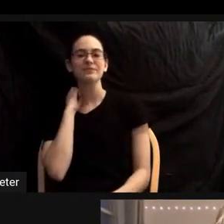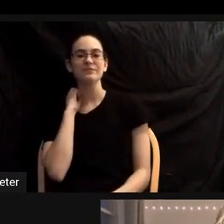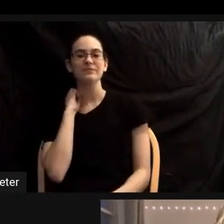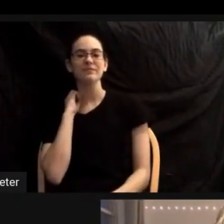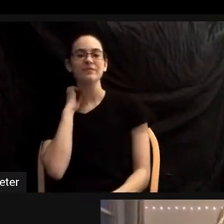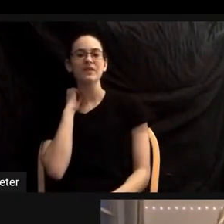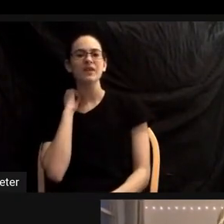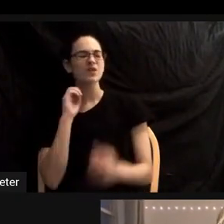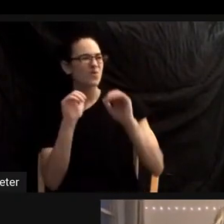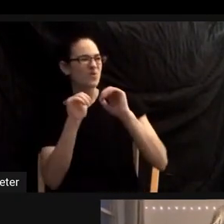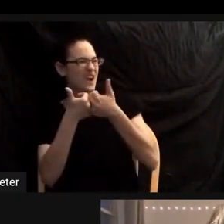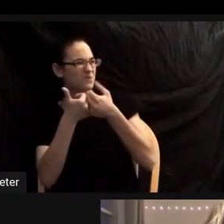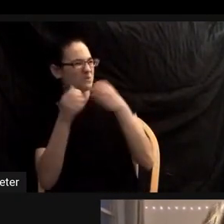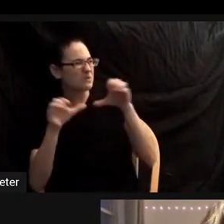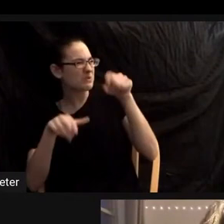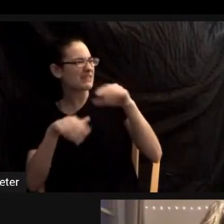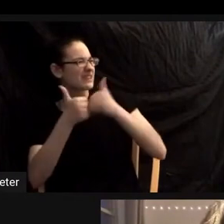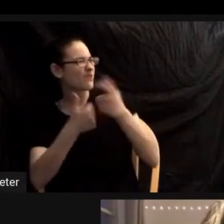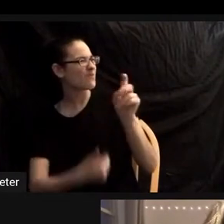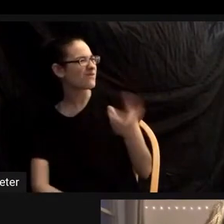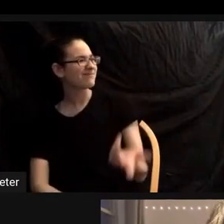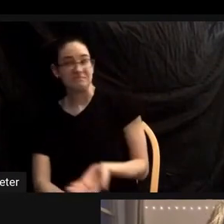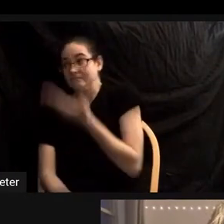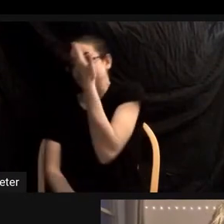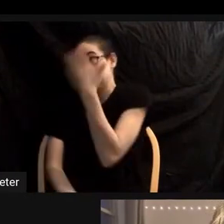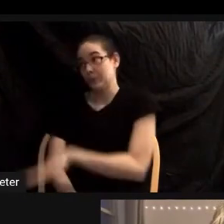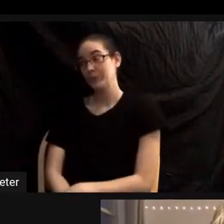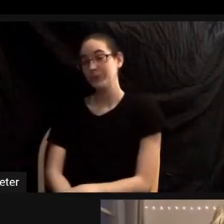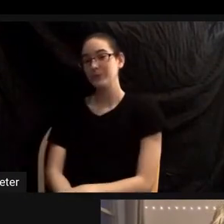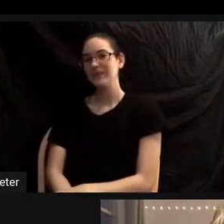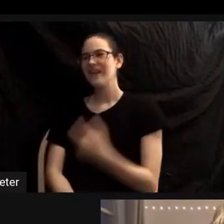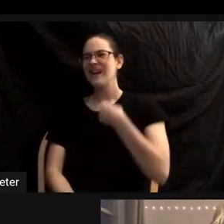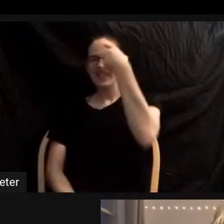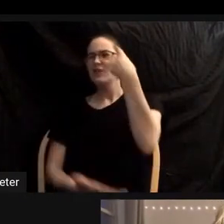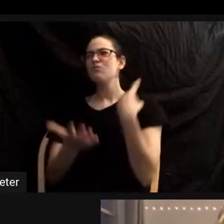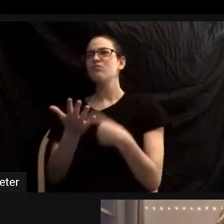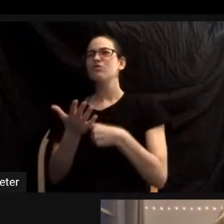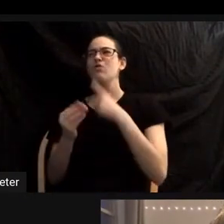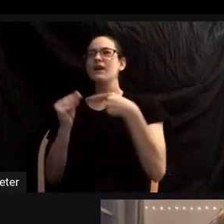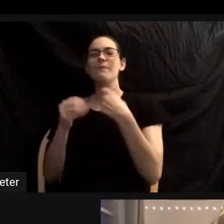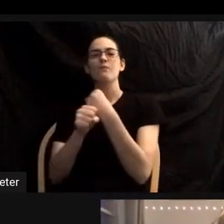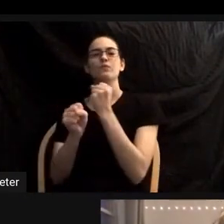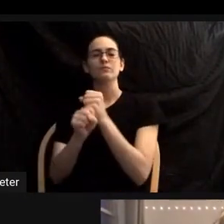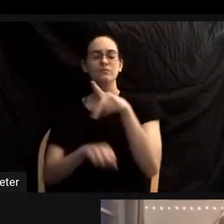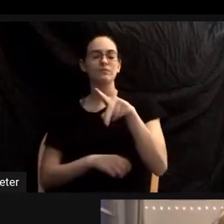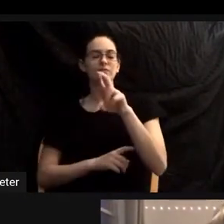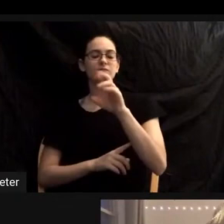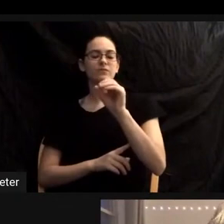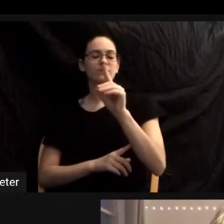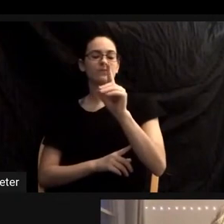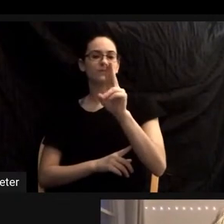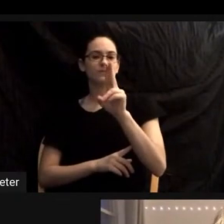So how do we want to do this? I don't know. I mean, I think we're talking about producing. All right.